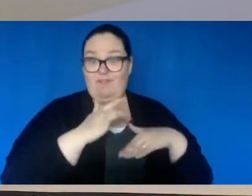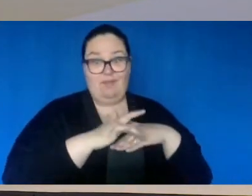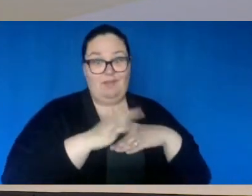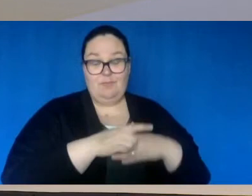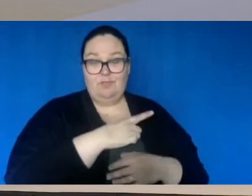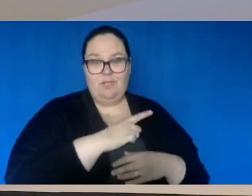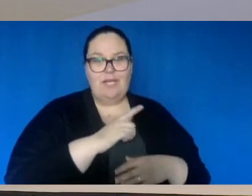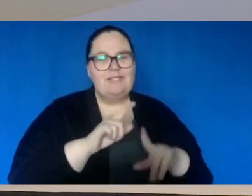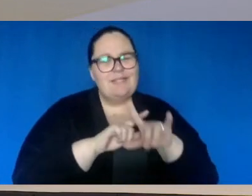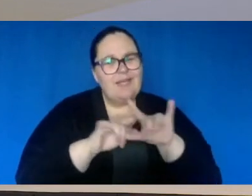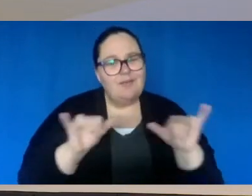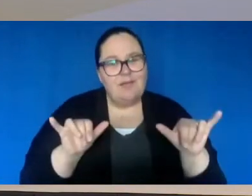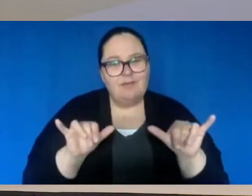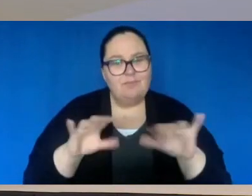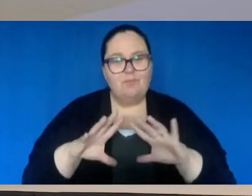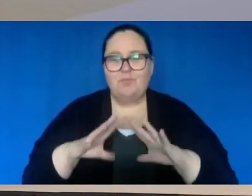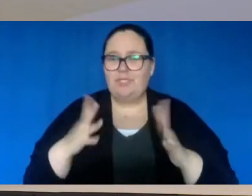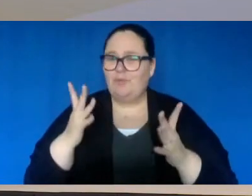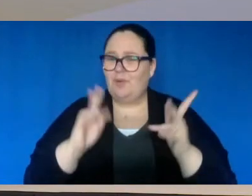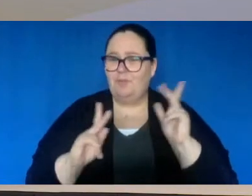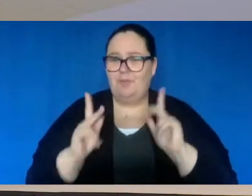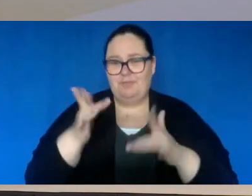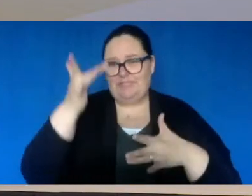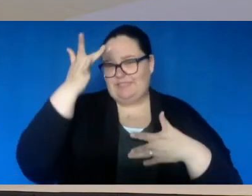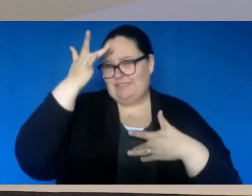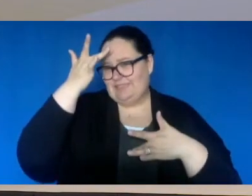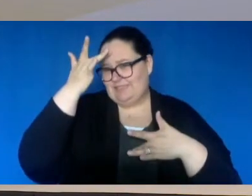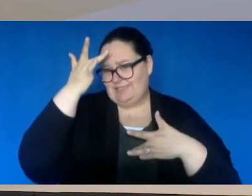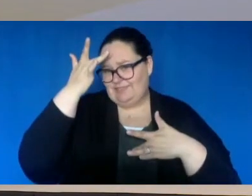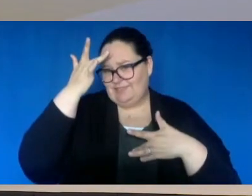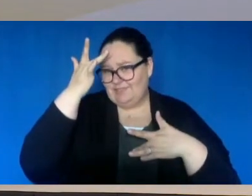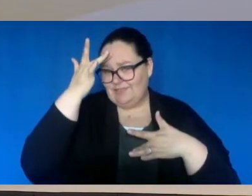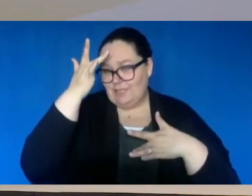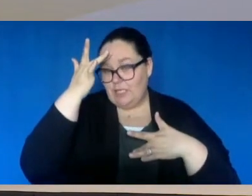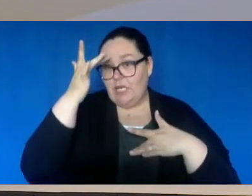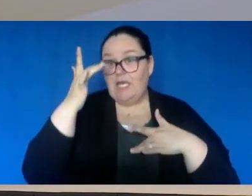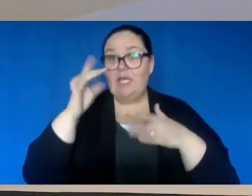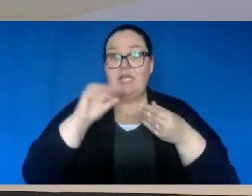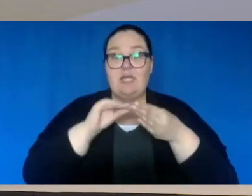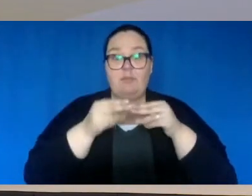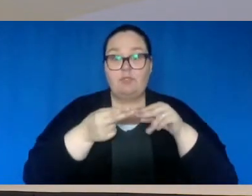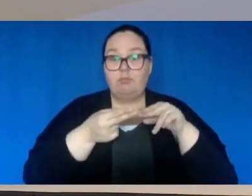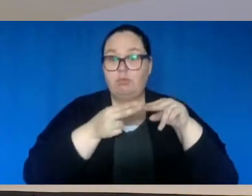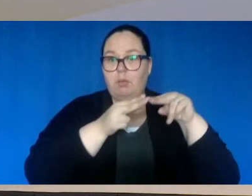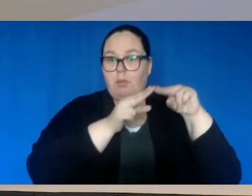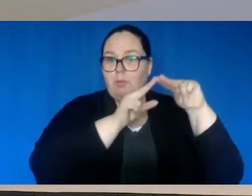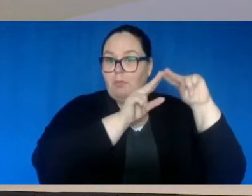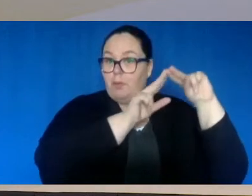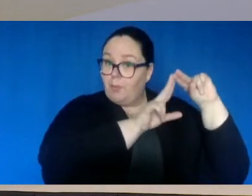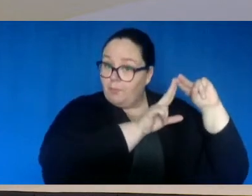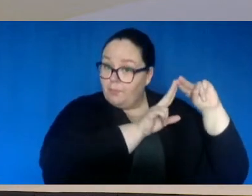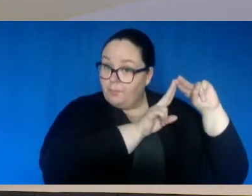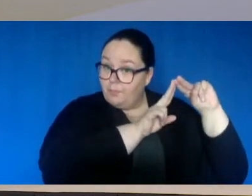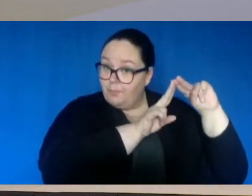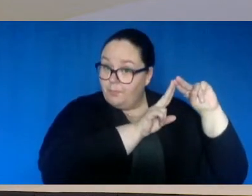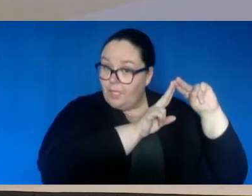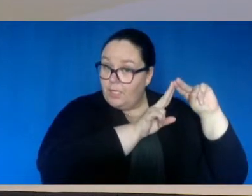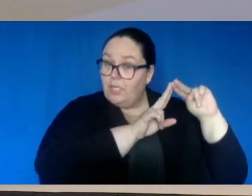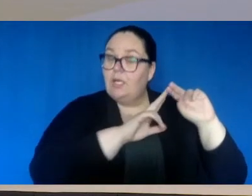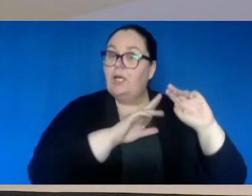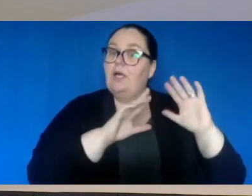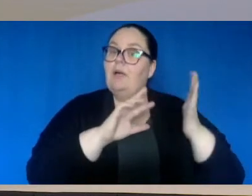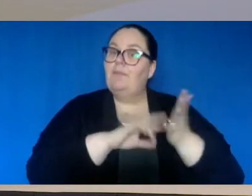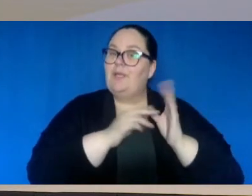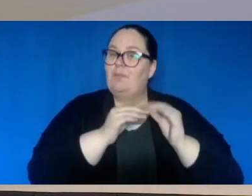sick. And as soon as we start seeing more cases, then they may result in more